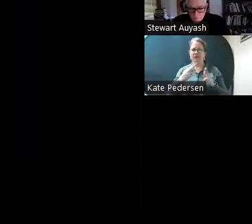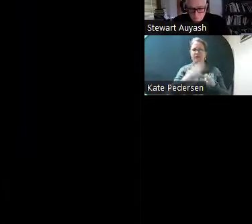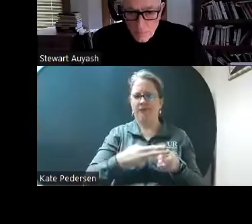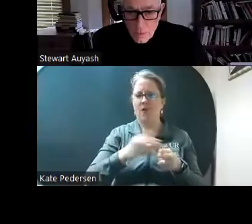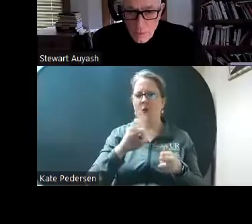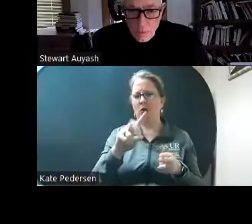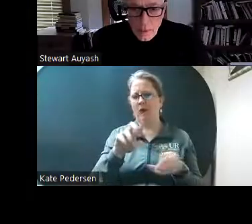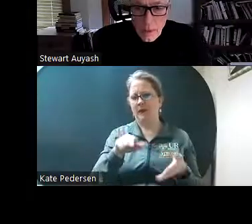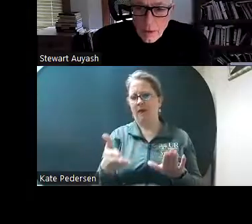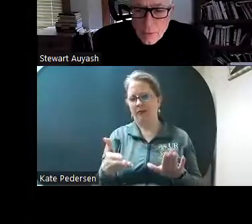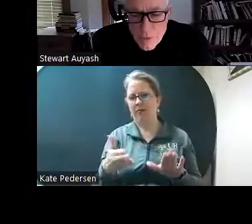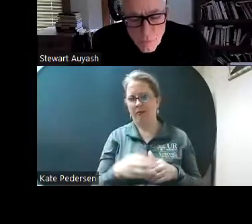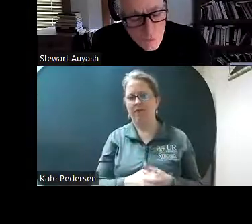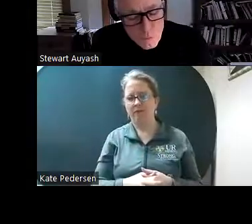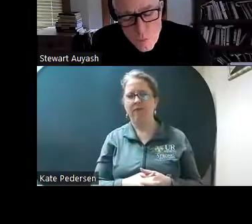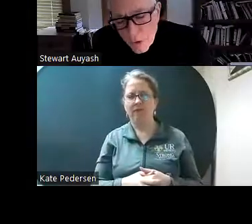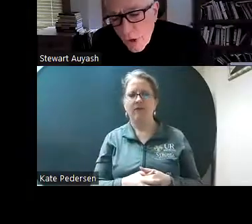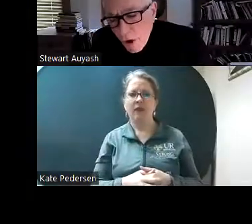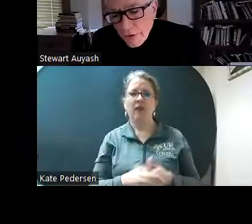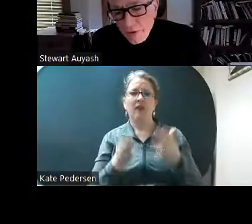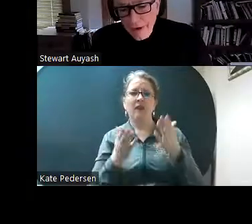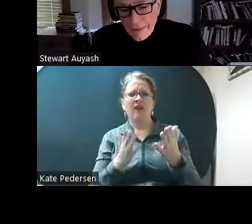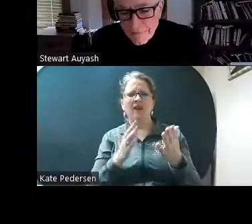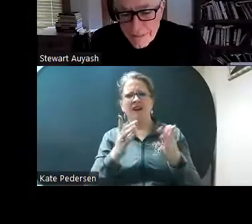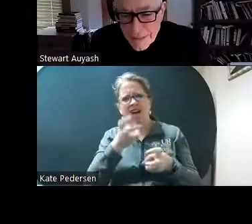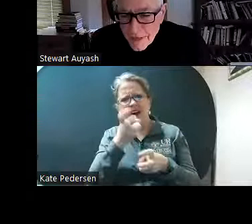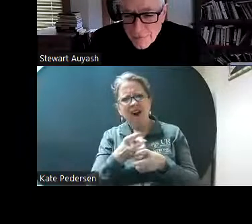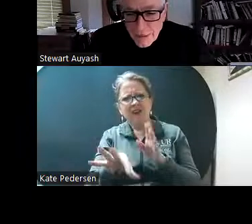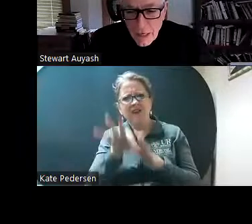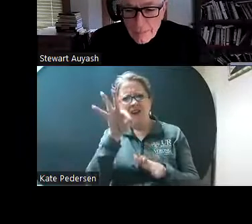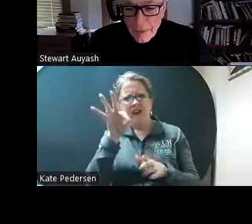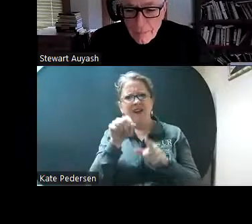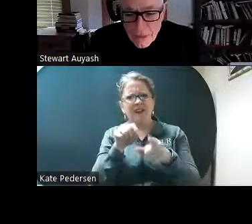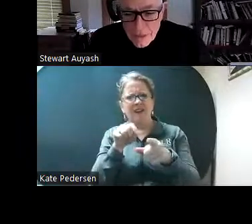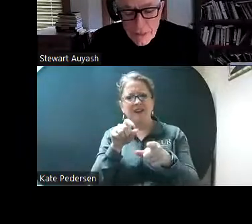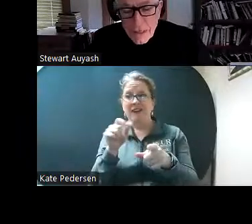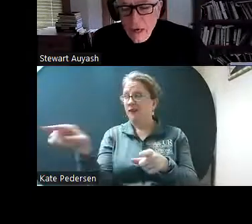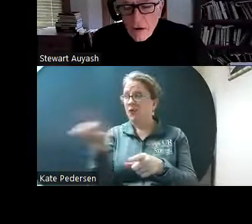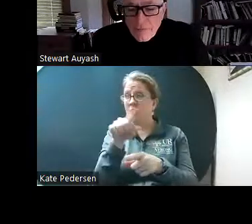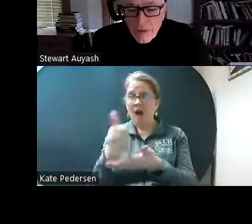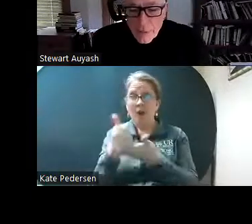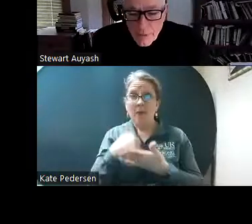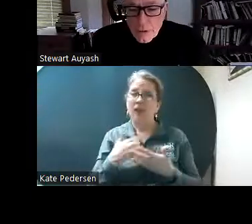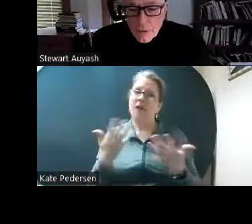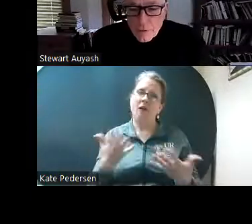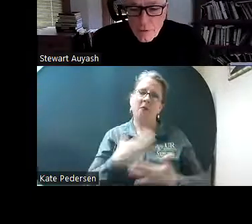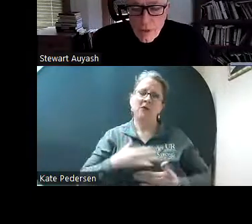most. It's really hard to find, I have to say, and if you can help me, I'd appreciate it. Hard to find